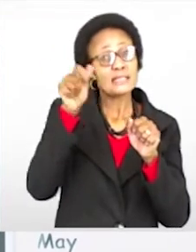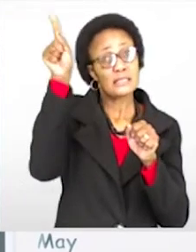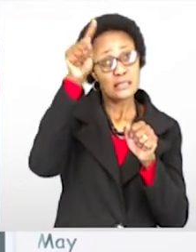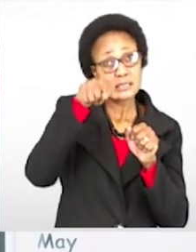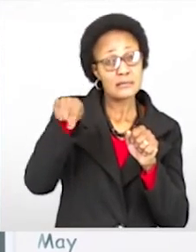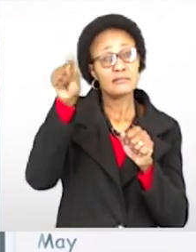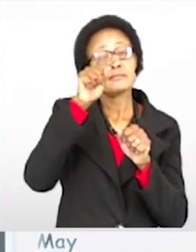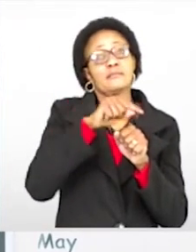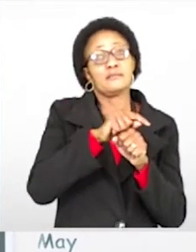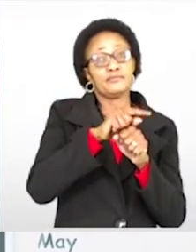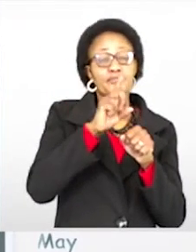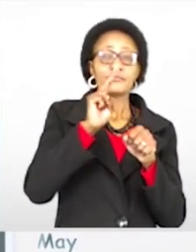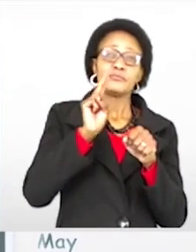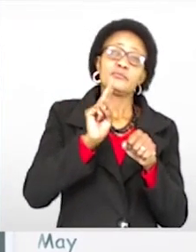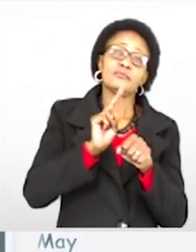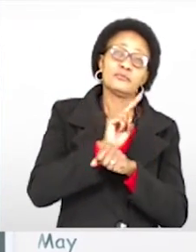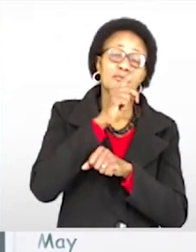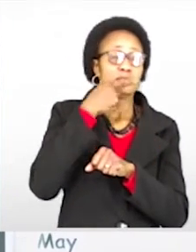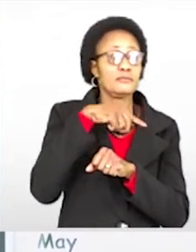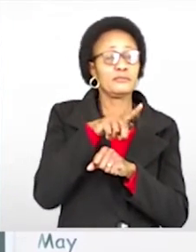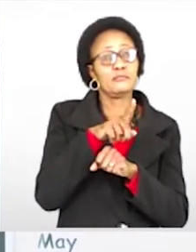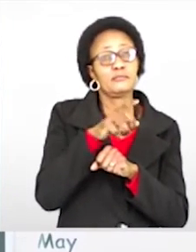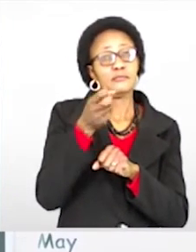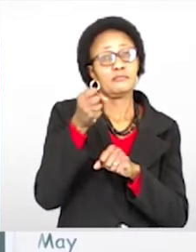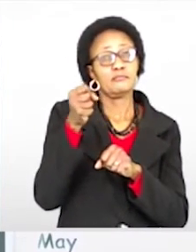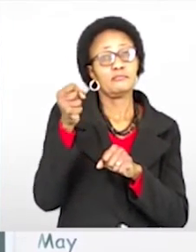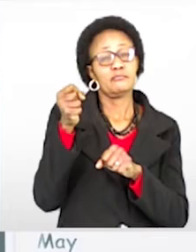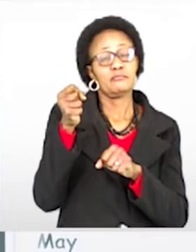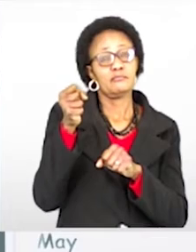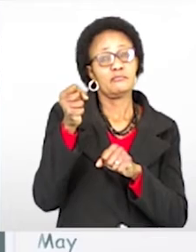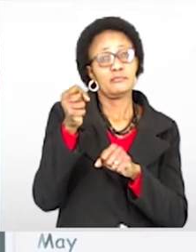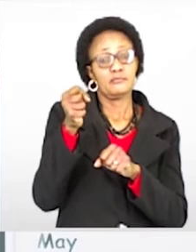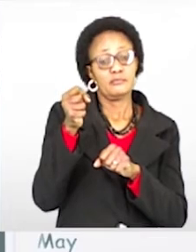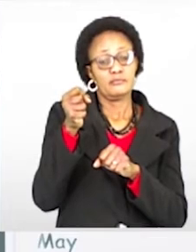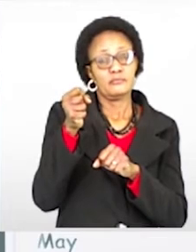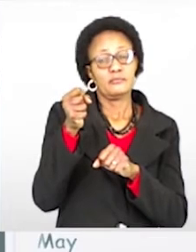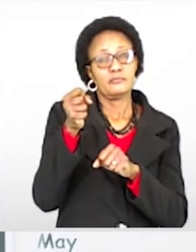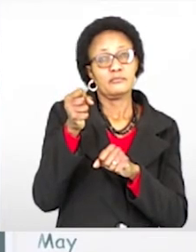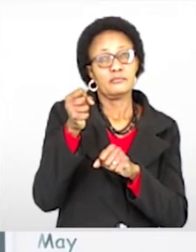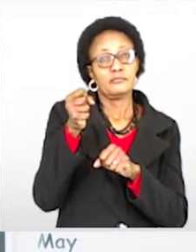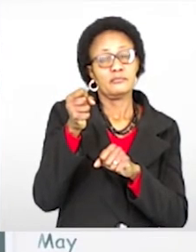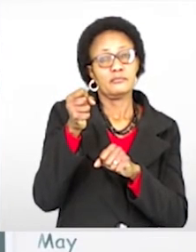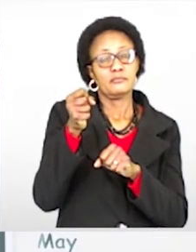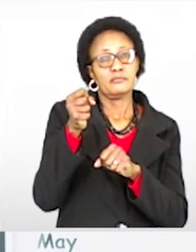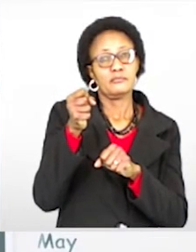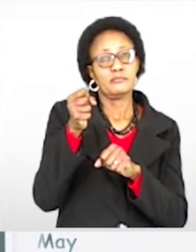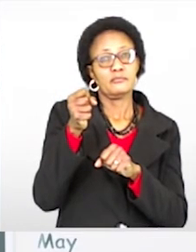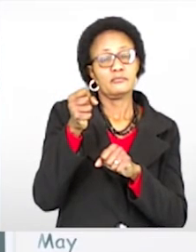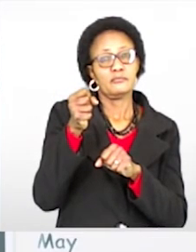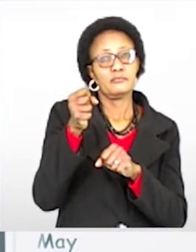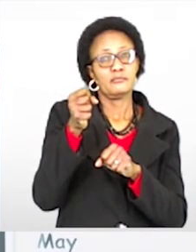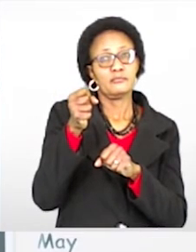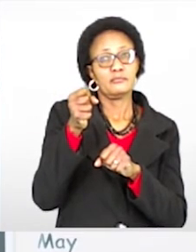the flag a little lower than the other man. Let me move a little. There we go. And the